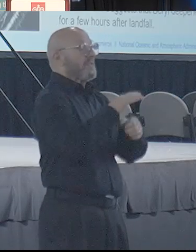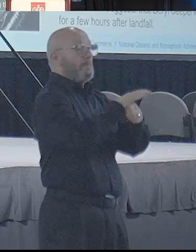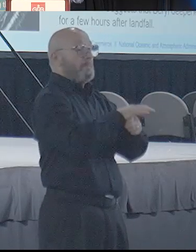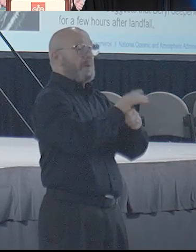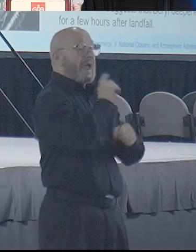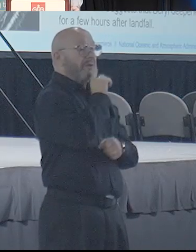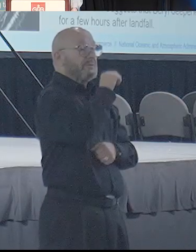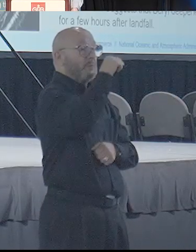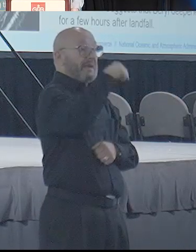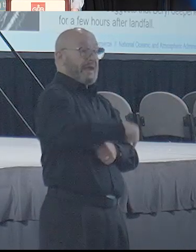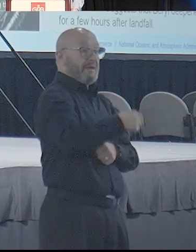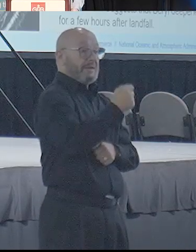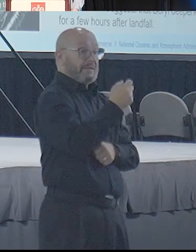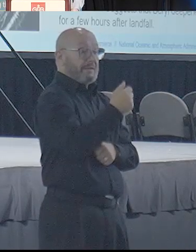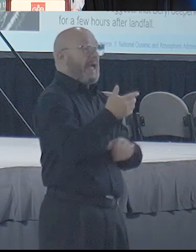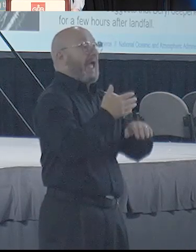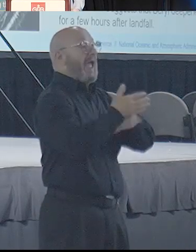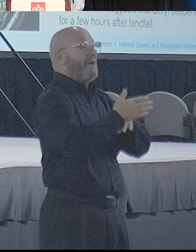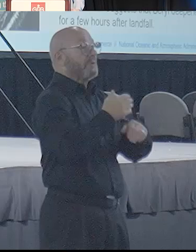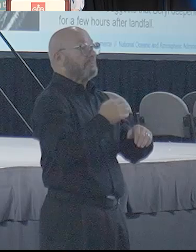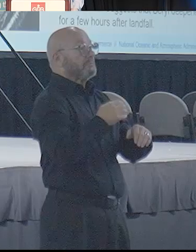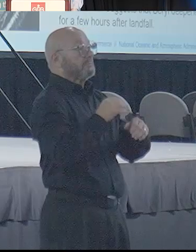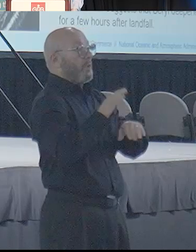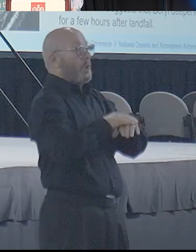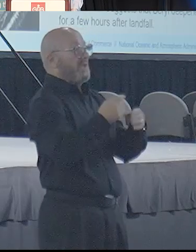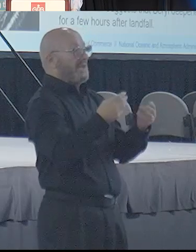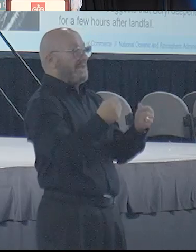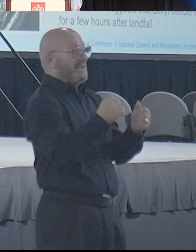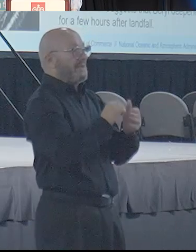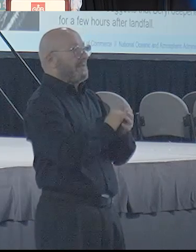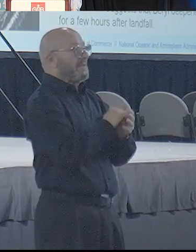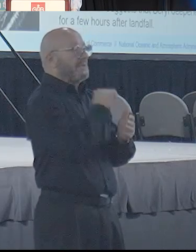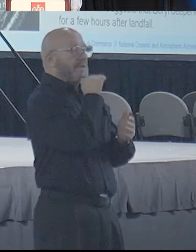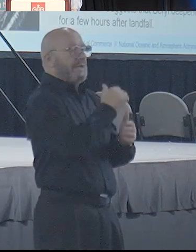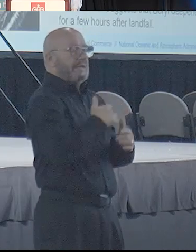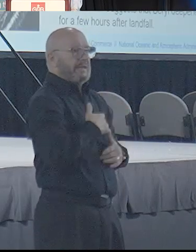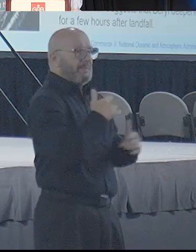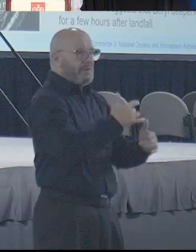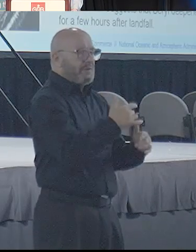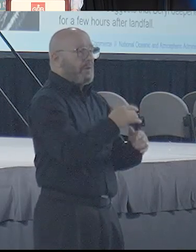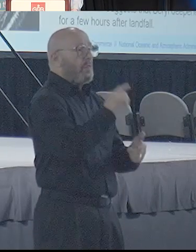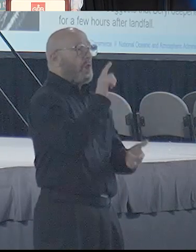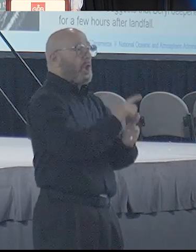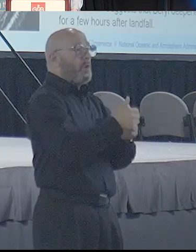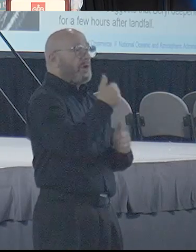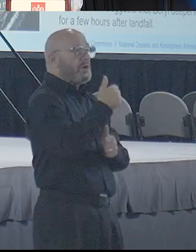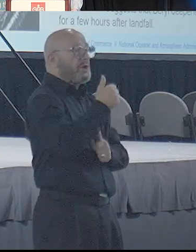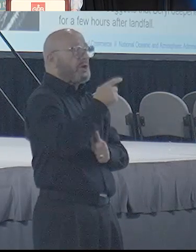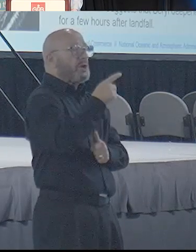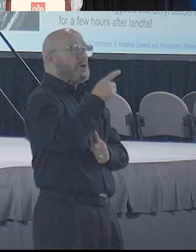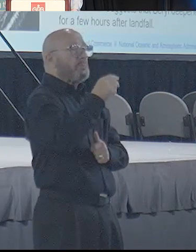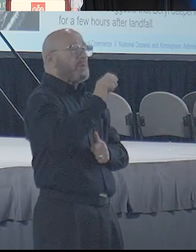actually dropped a little bit after landfall, which isn't that typical. And the lowest pressure actually happened about 40